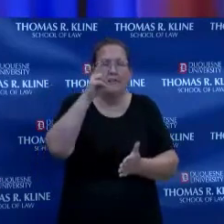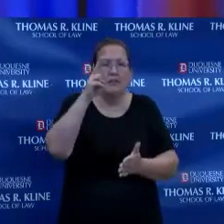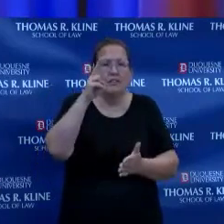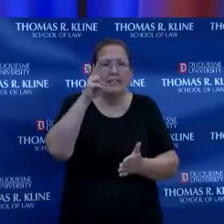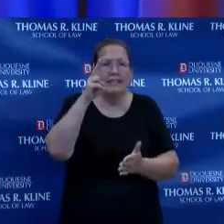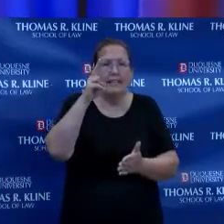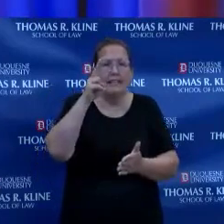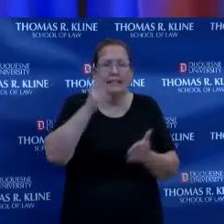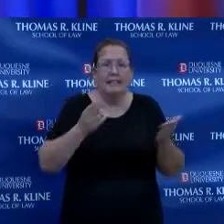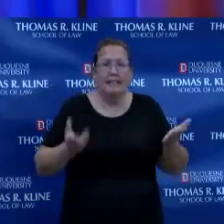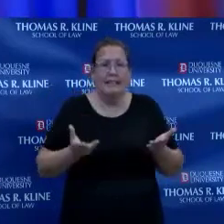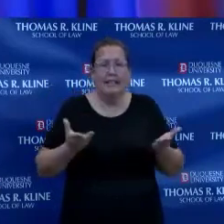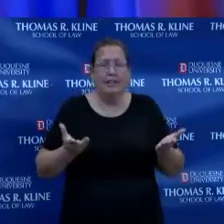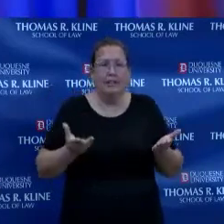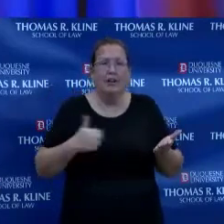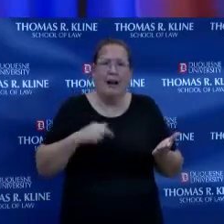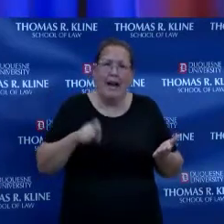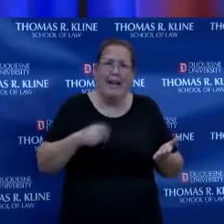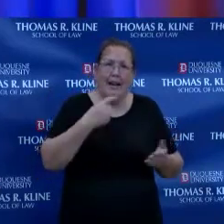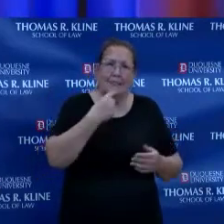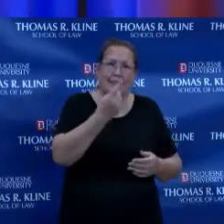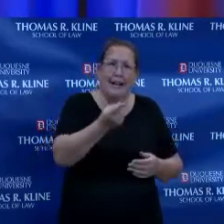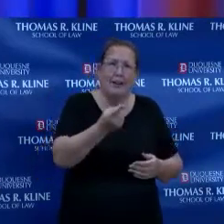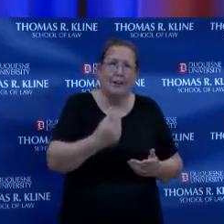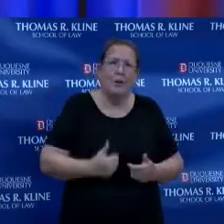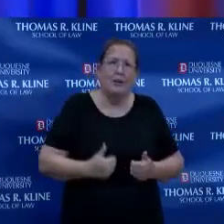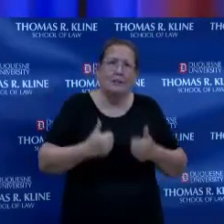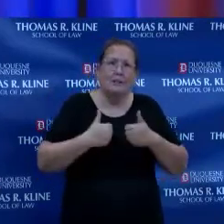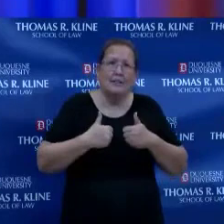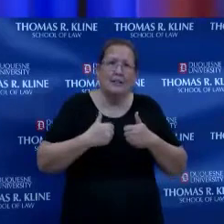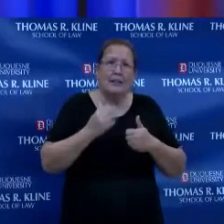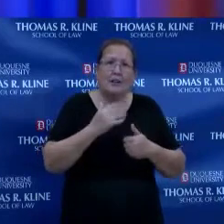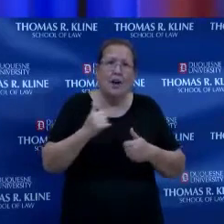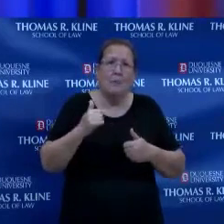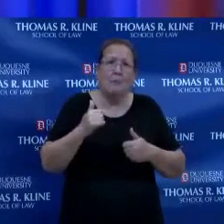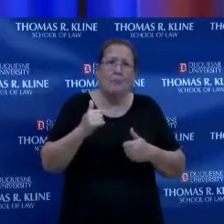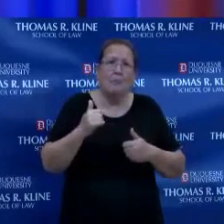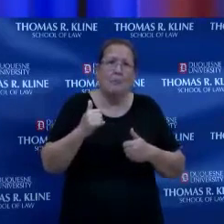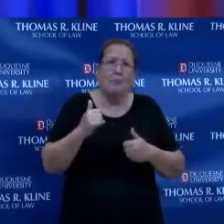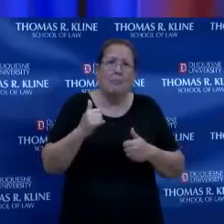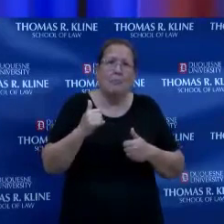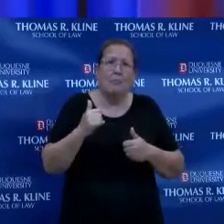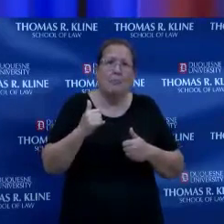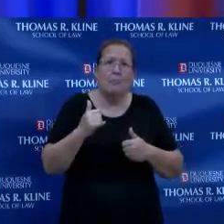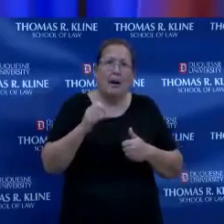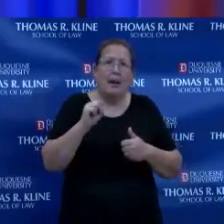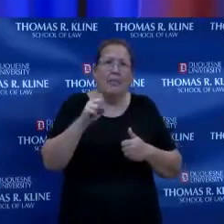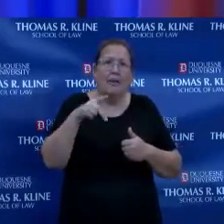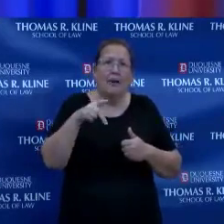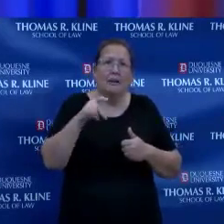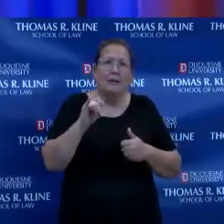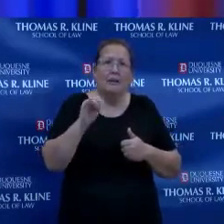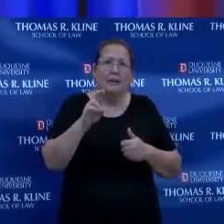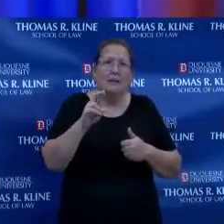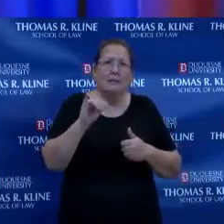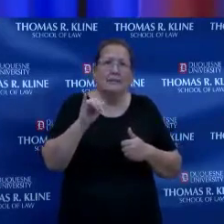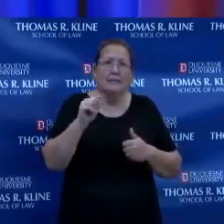you to live by the spirit and ideals. One